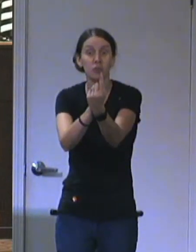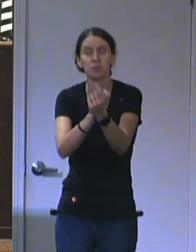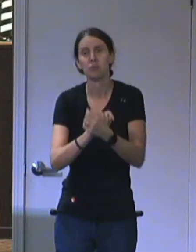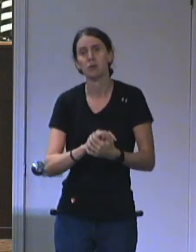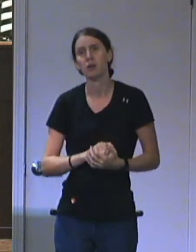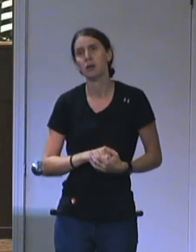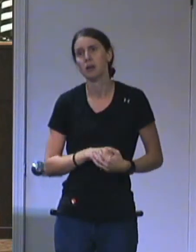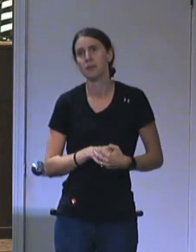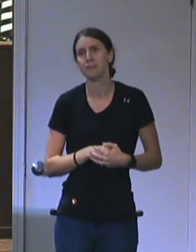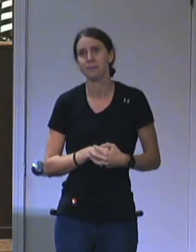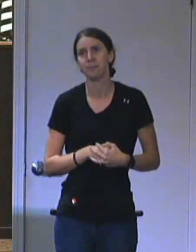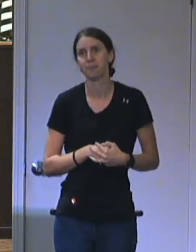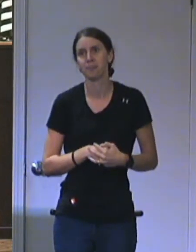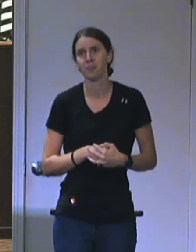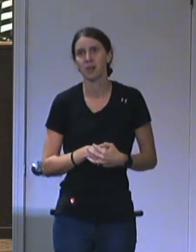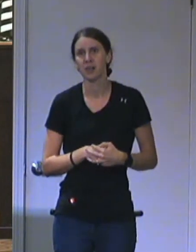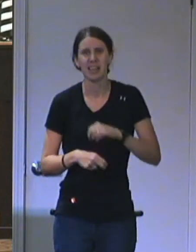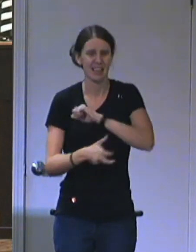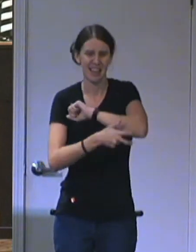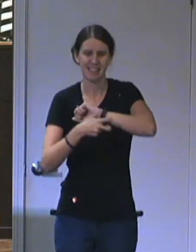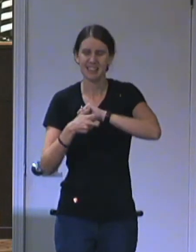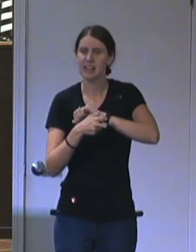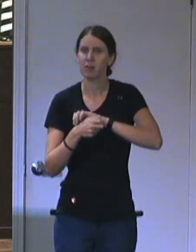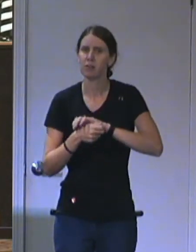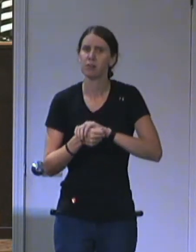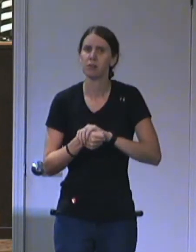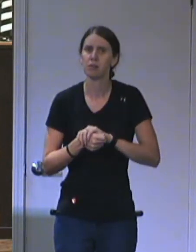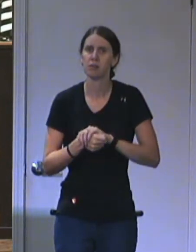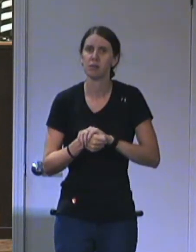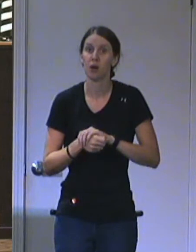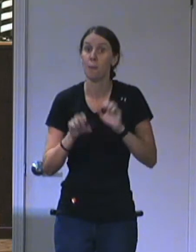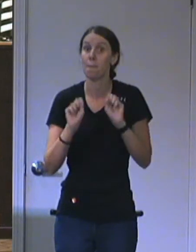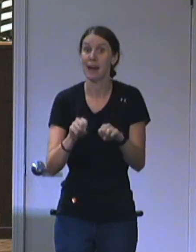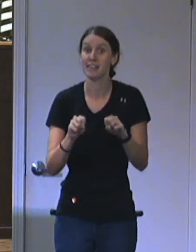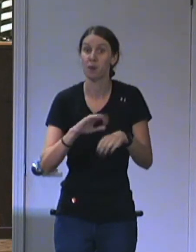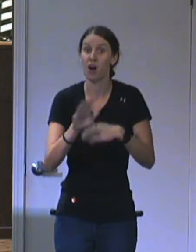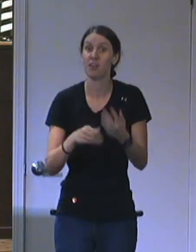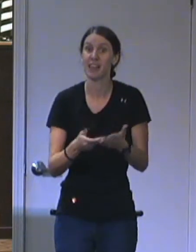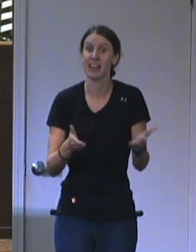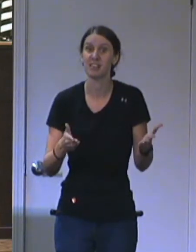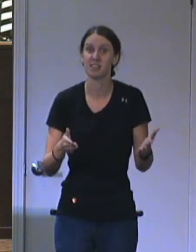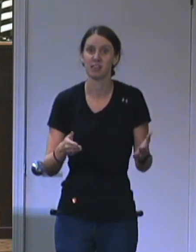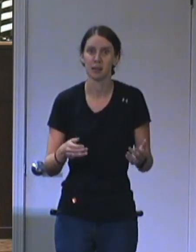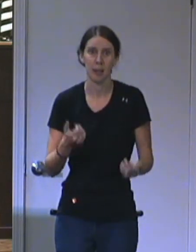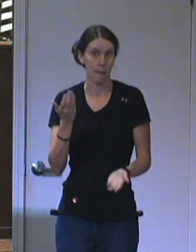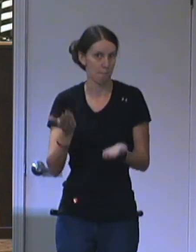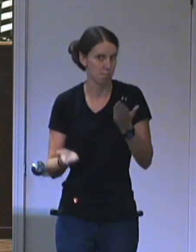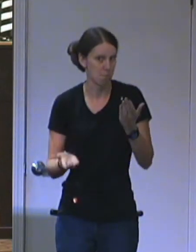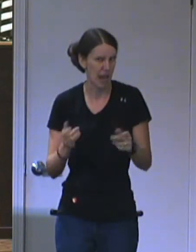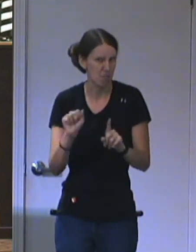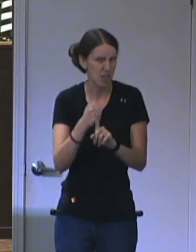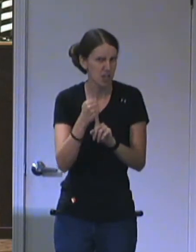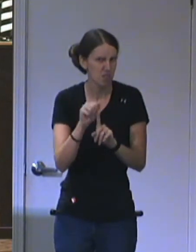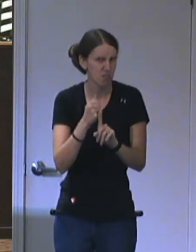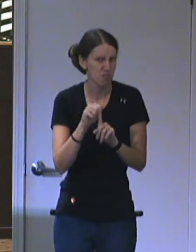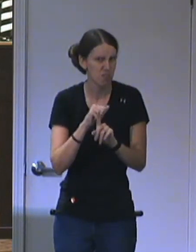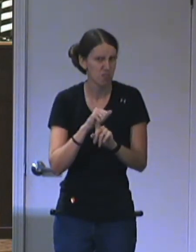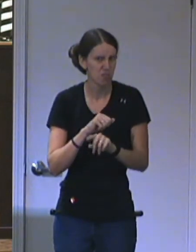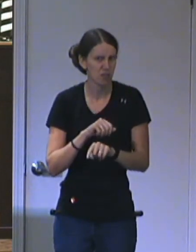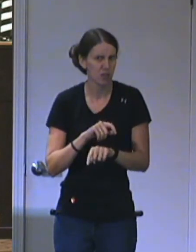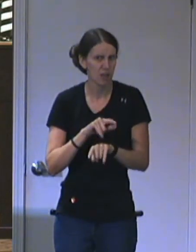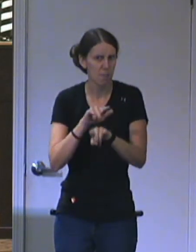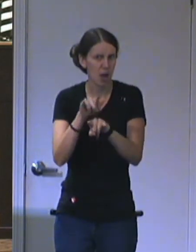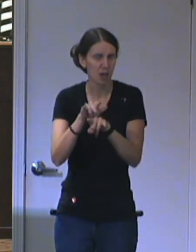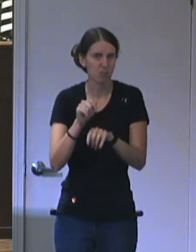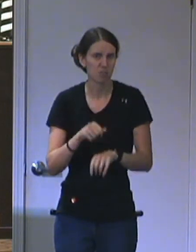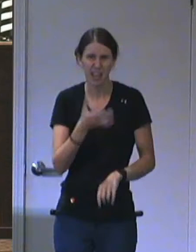going to take what they can from you, bully you if possible. And